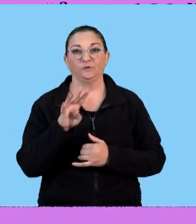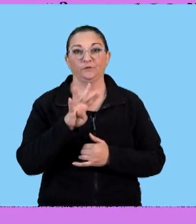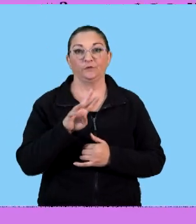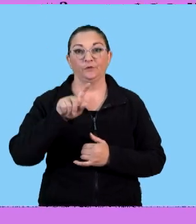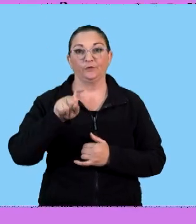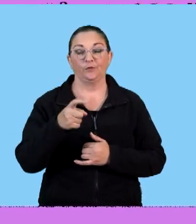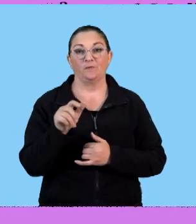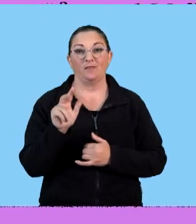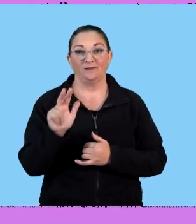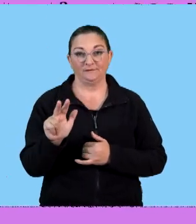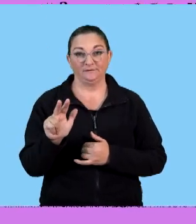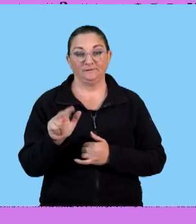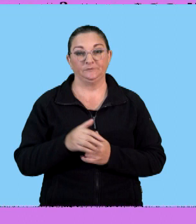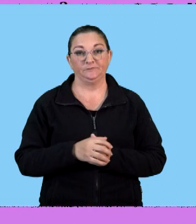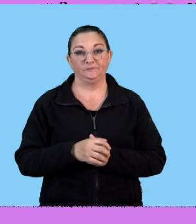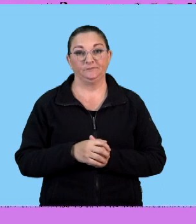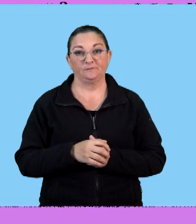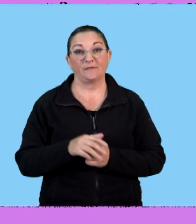said this is 4,8